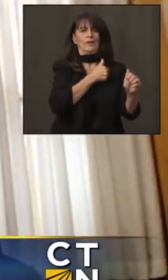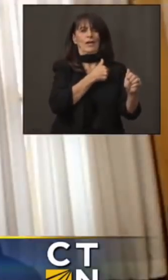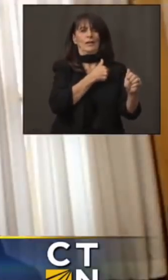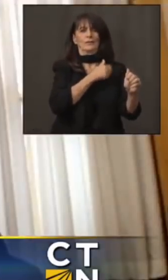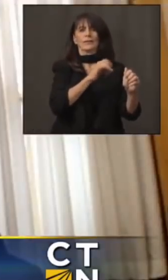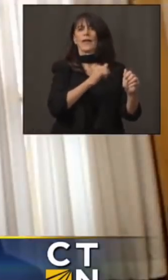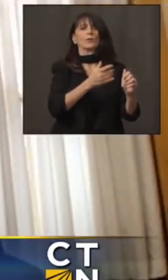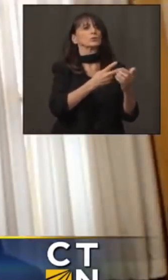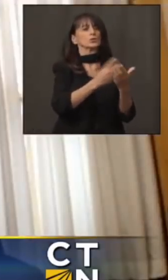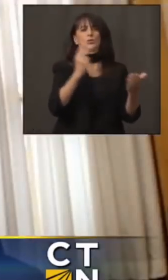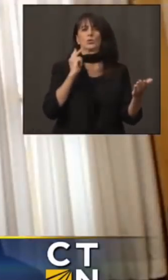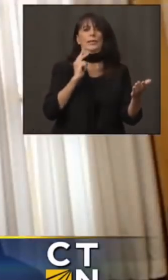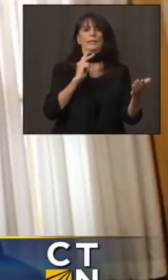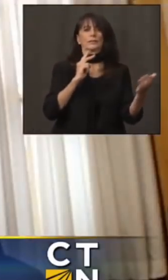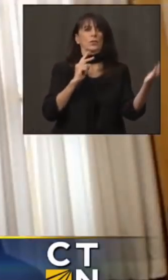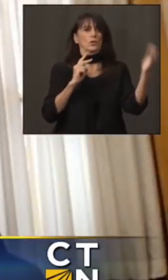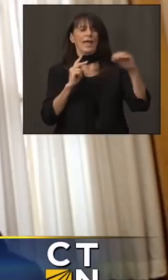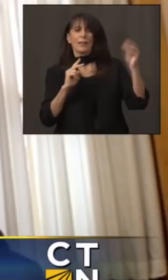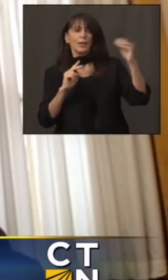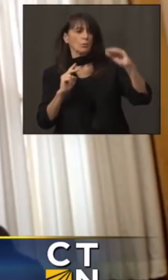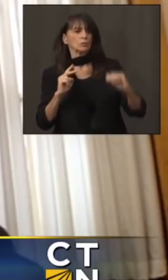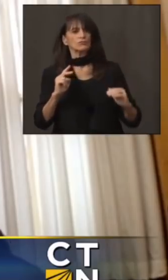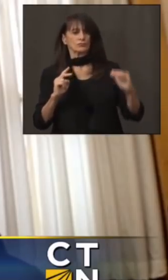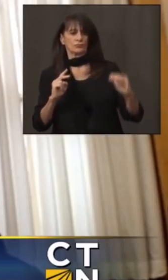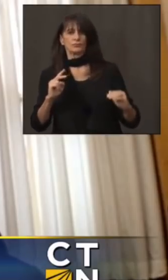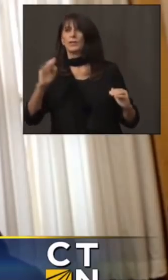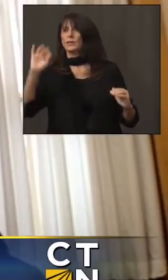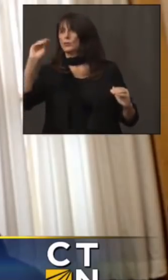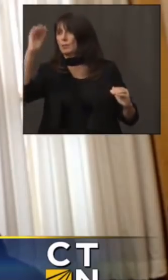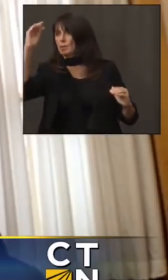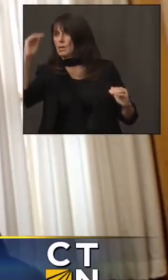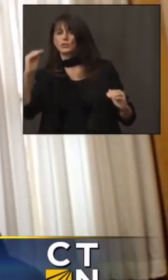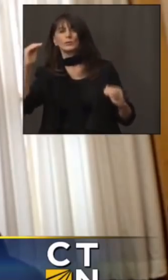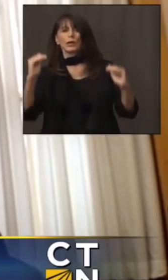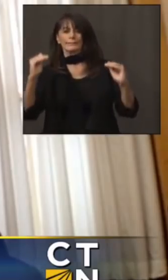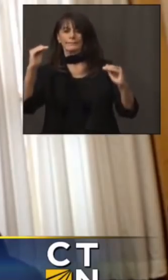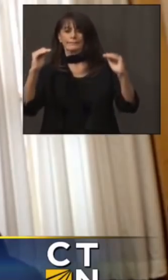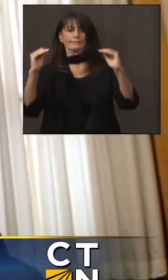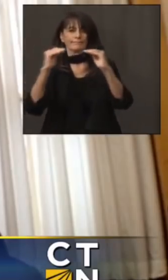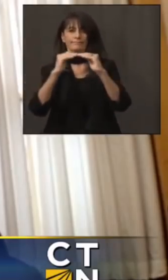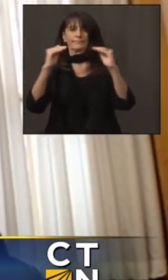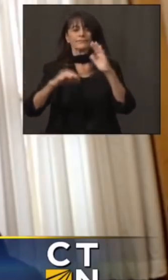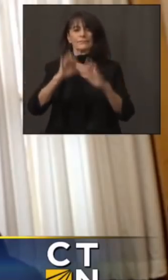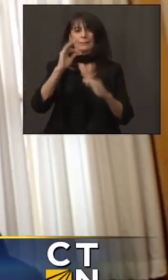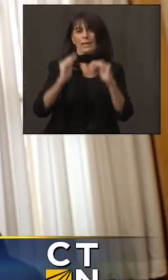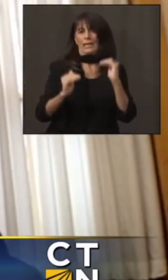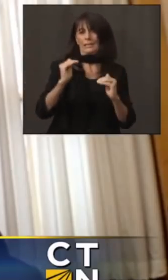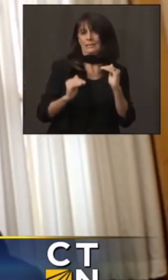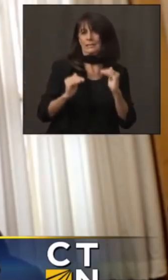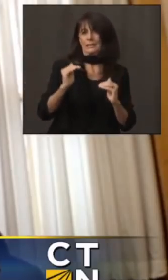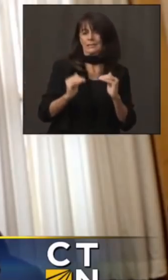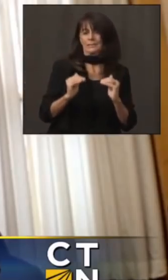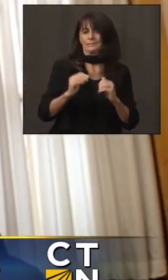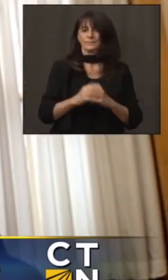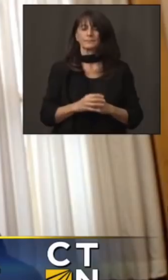the prior week. Some of the national websites have not properly normalized for that, which is what you're seeing.